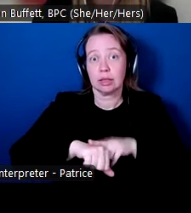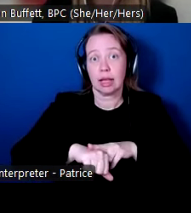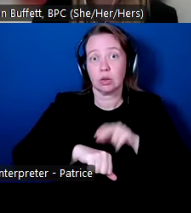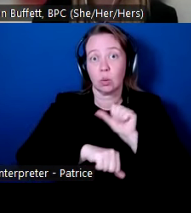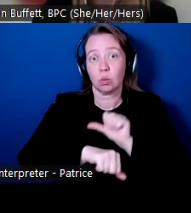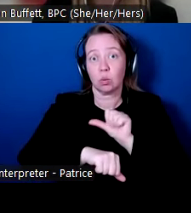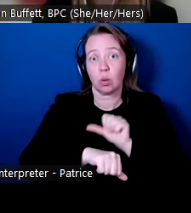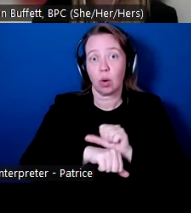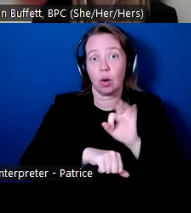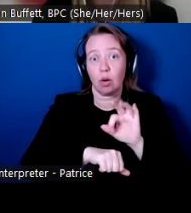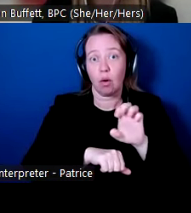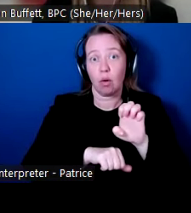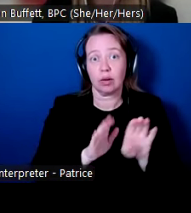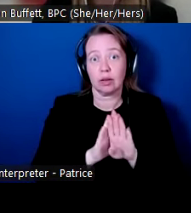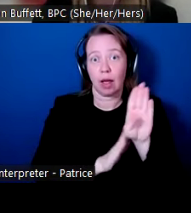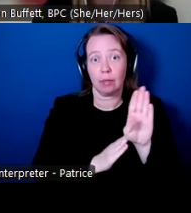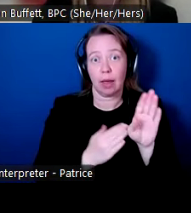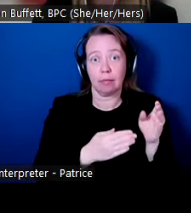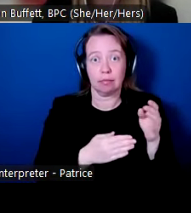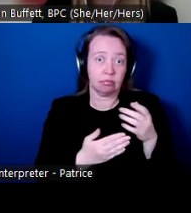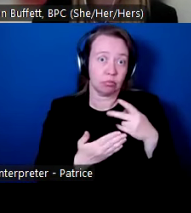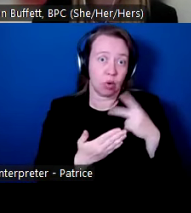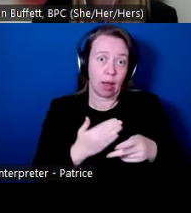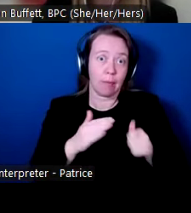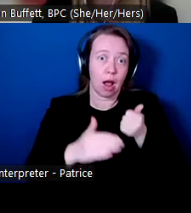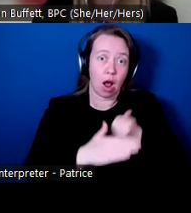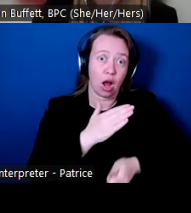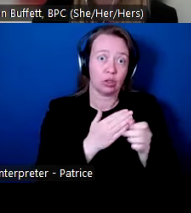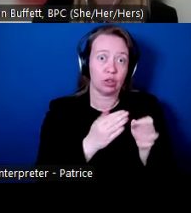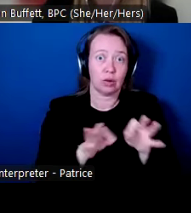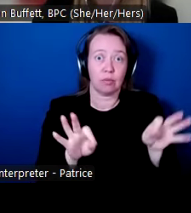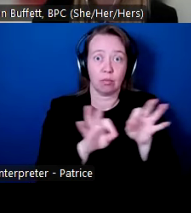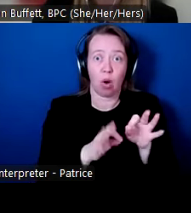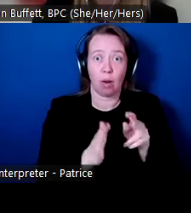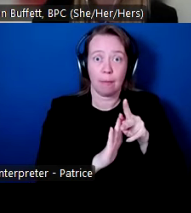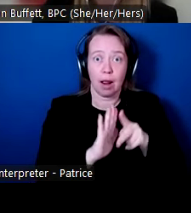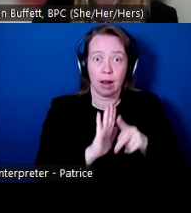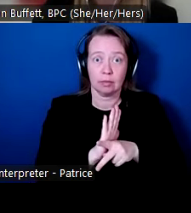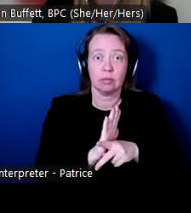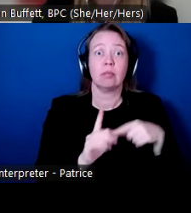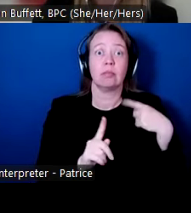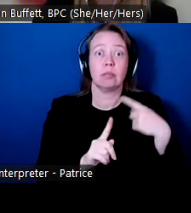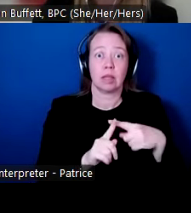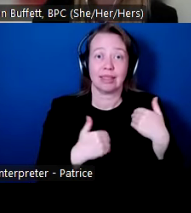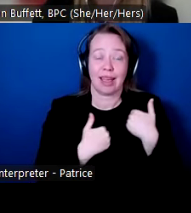programs under key workforce policies, as well as the nation's registered apprenticeship